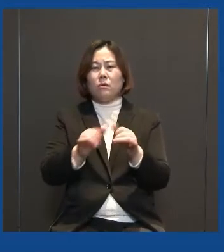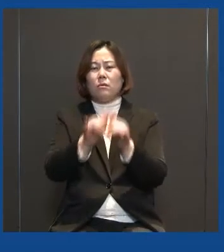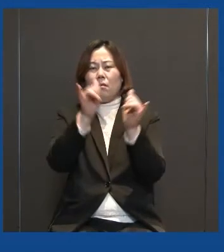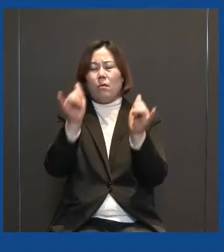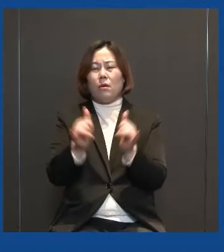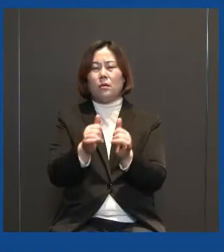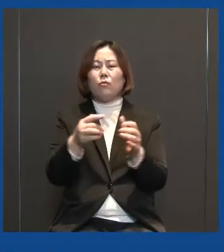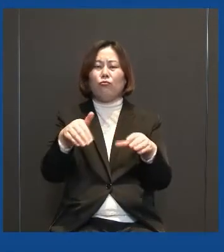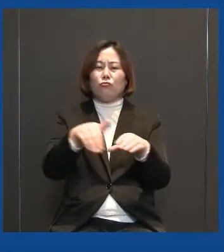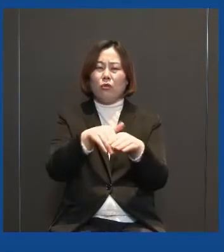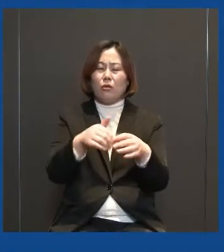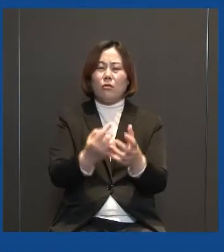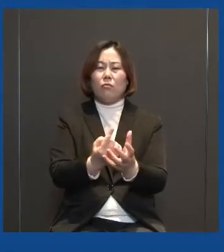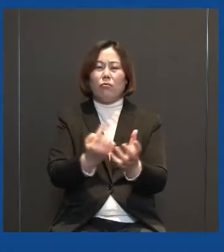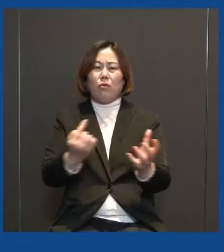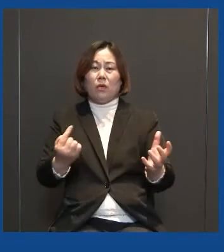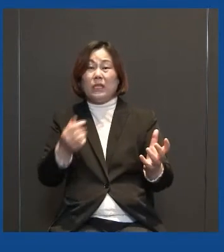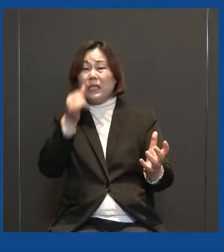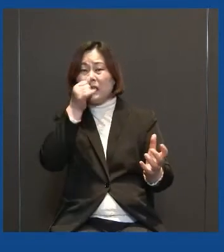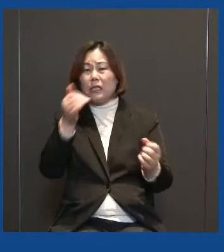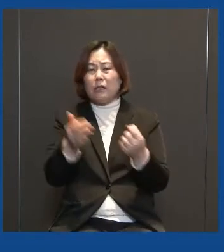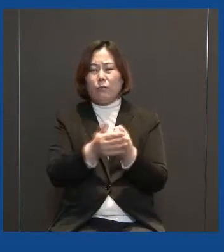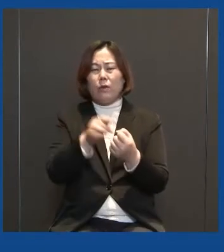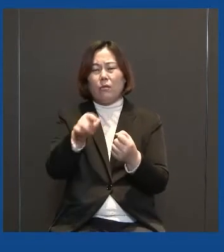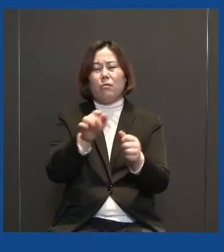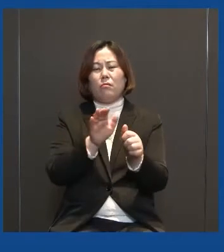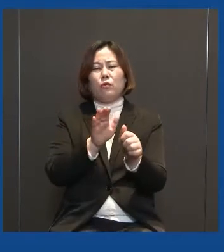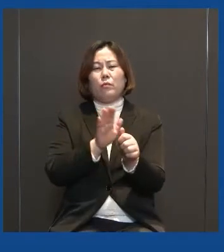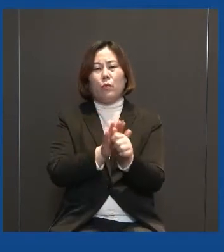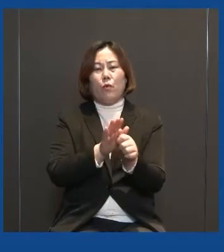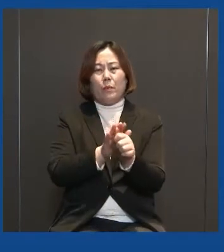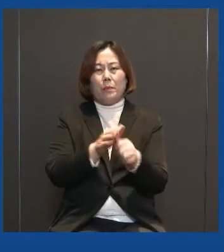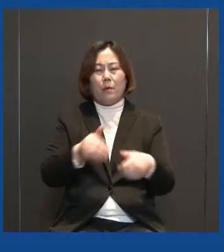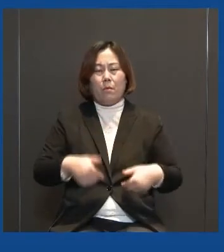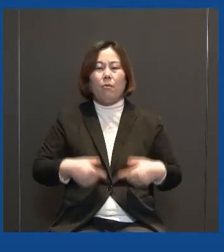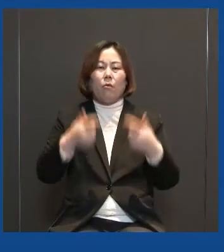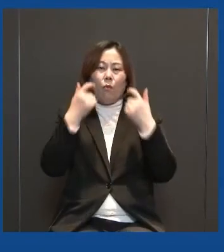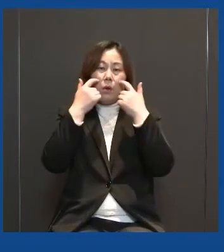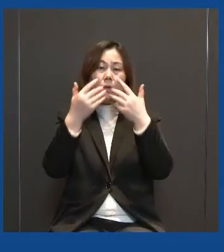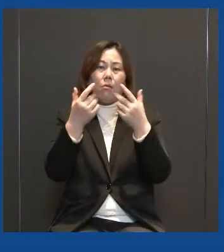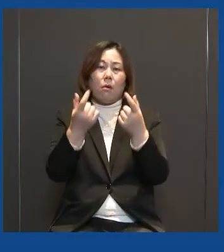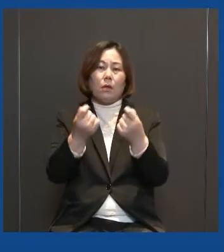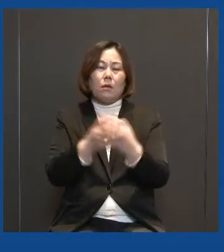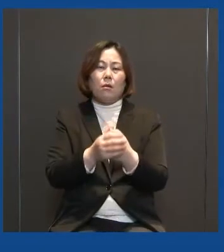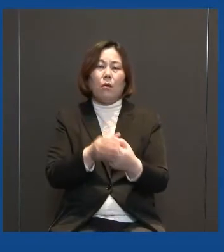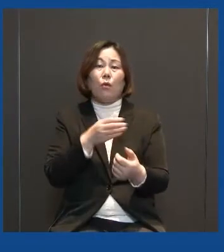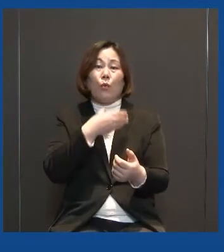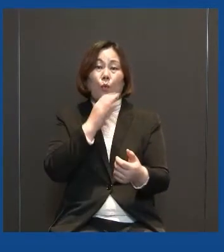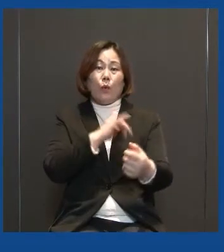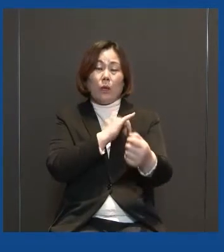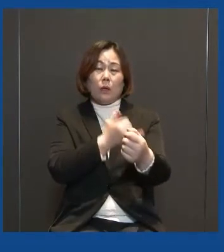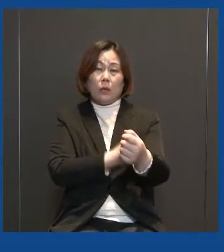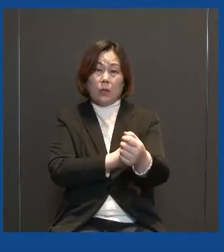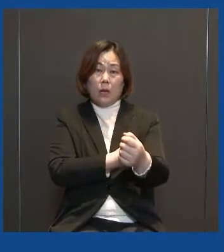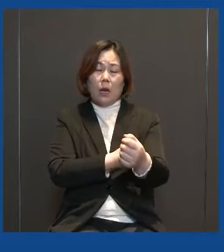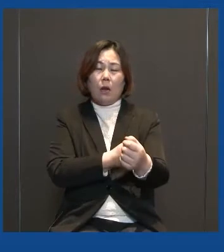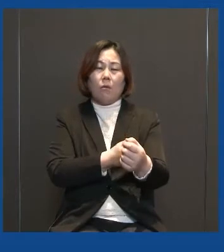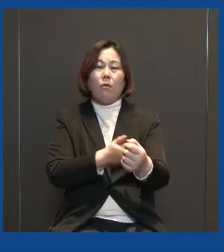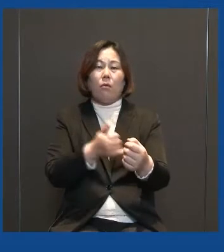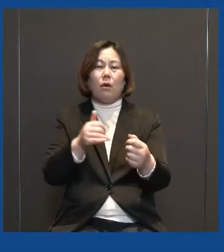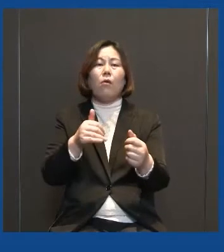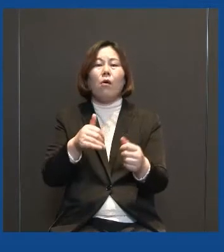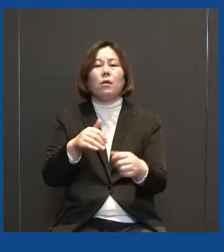social, and cultural rights actually become the essential elements that can protect and safeguard